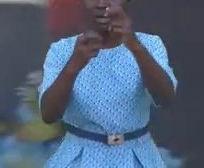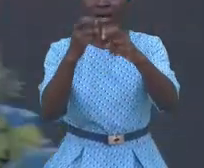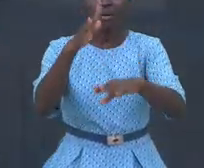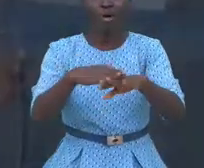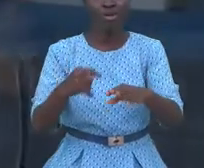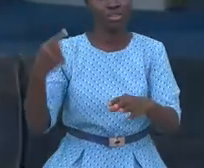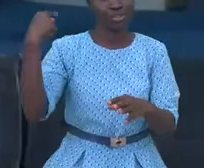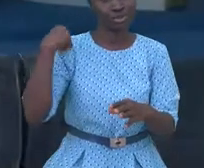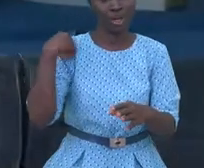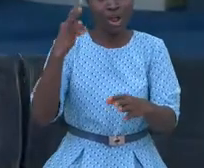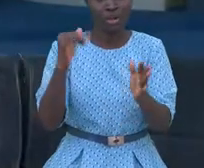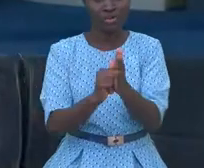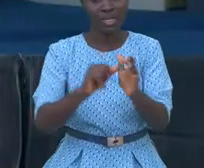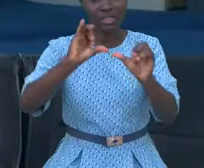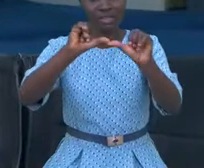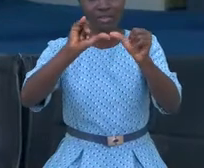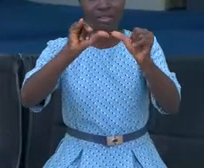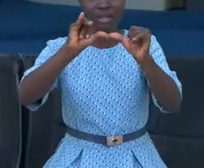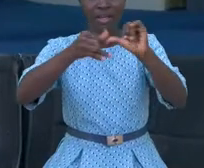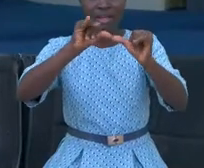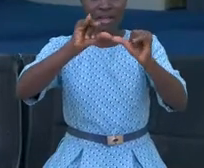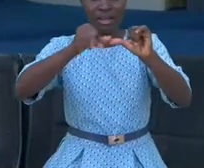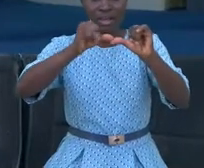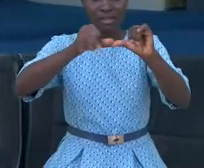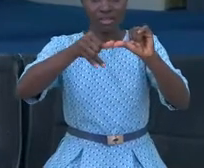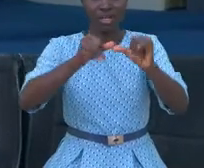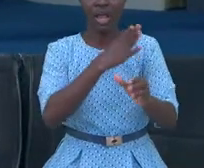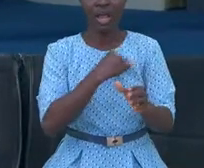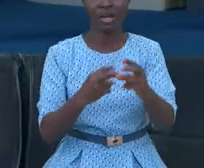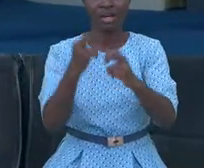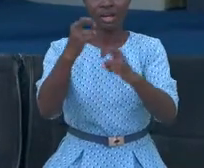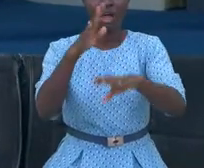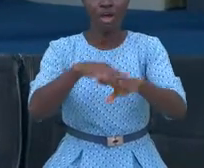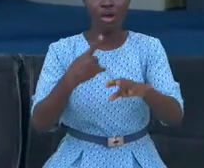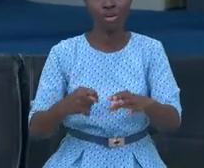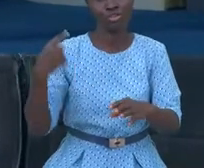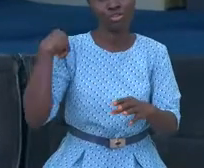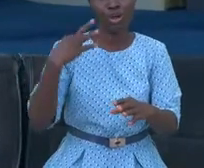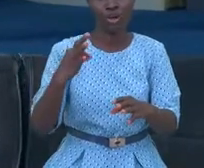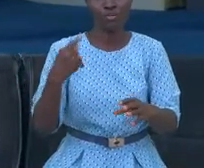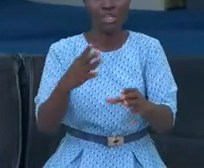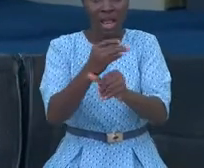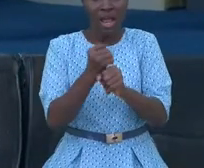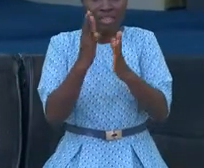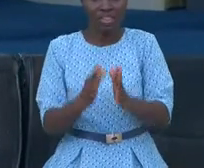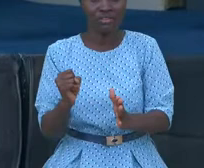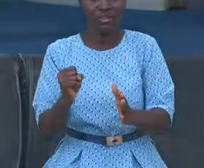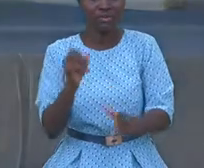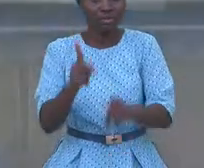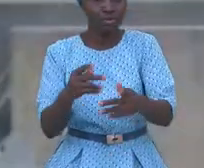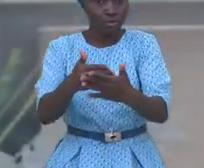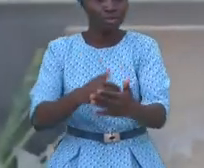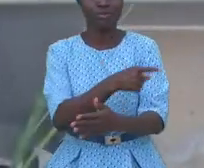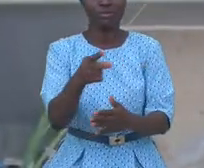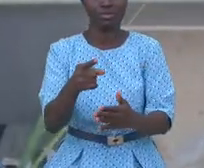the engineer. And climb on the shoulder of the achievers before you. Reach their